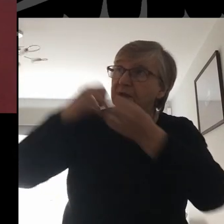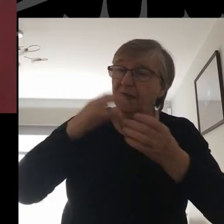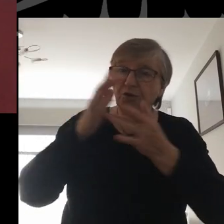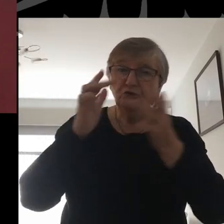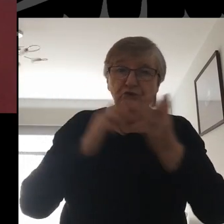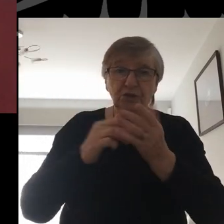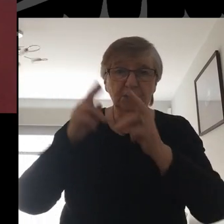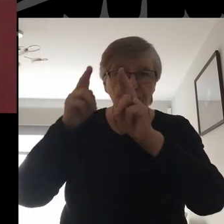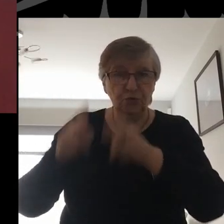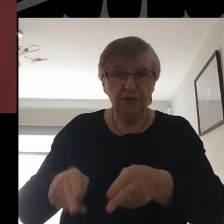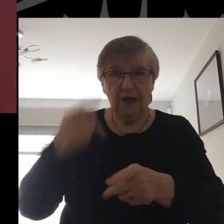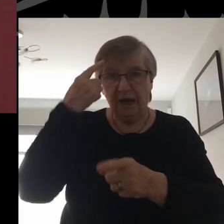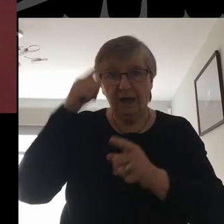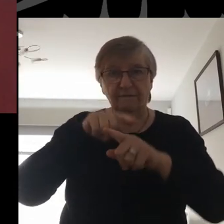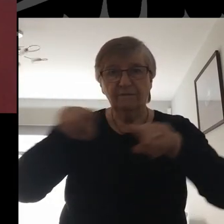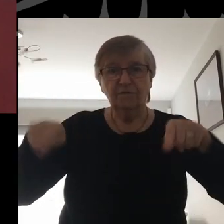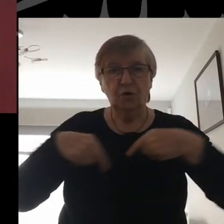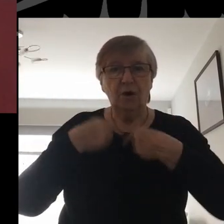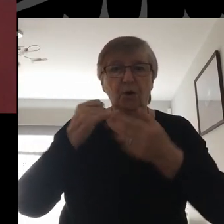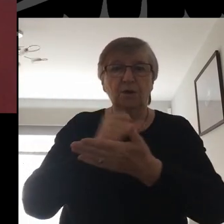sin.